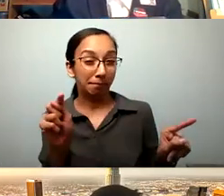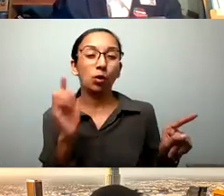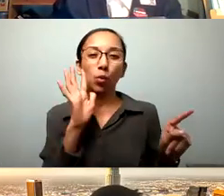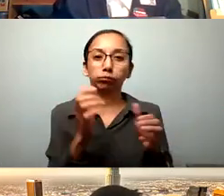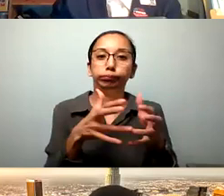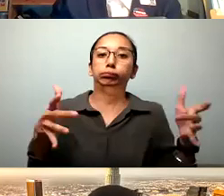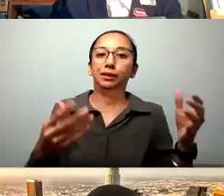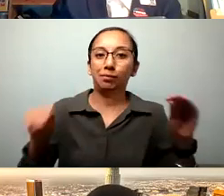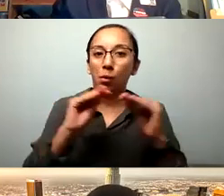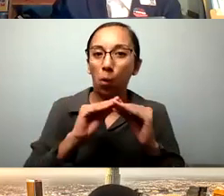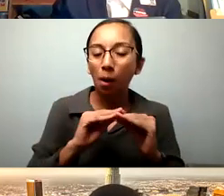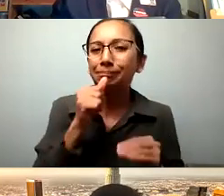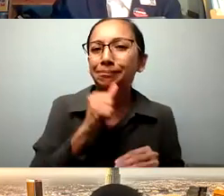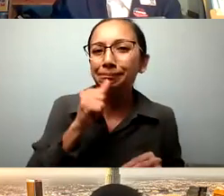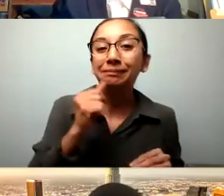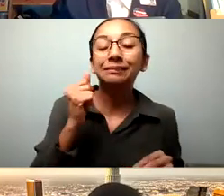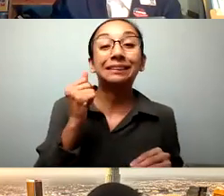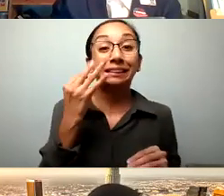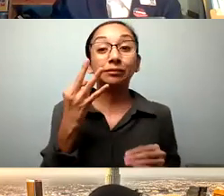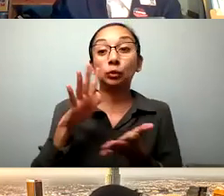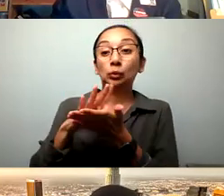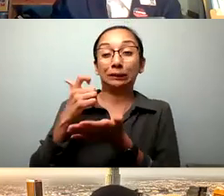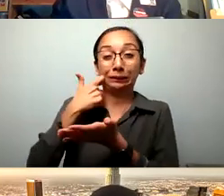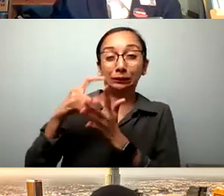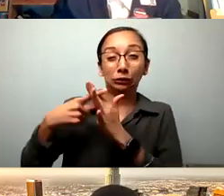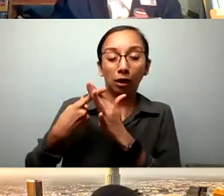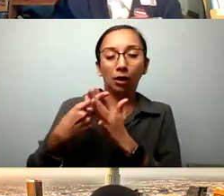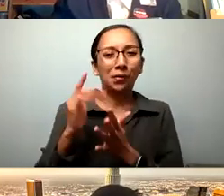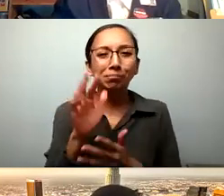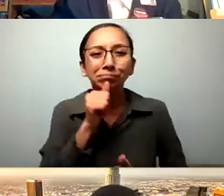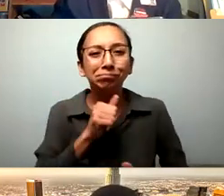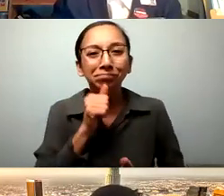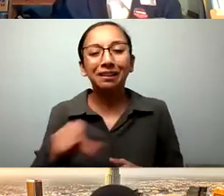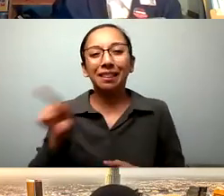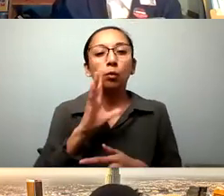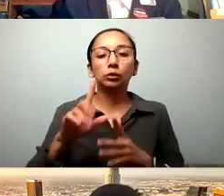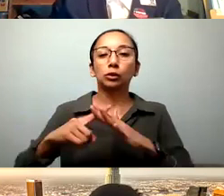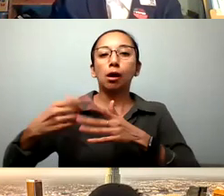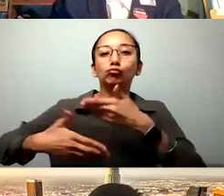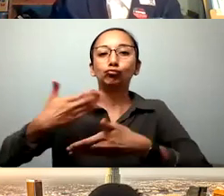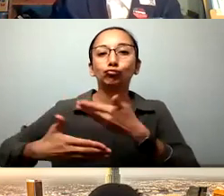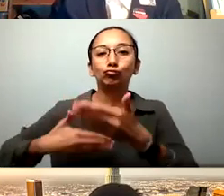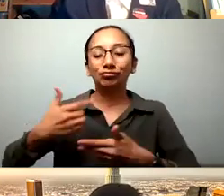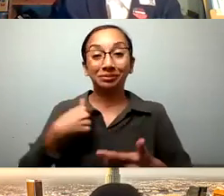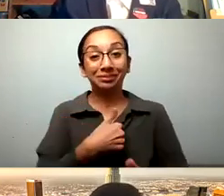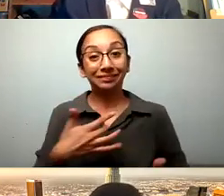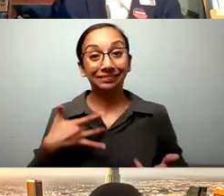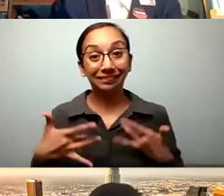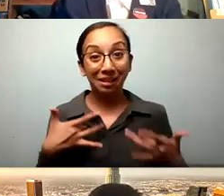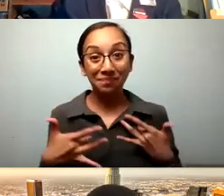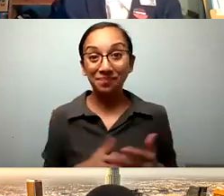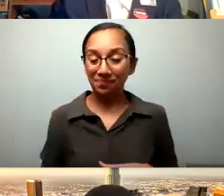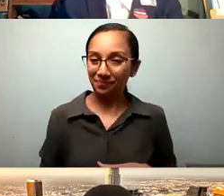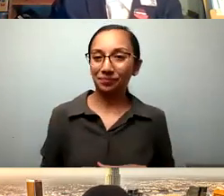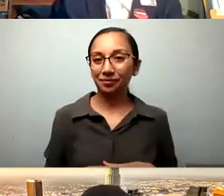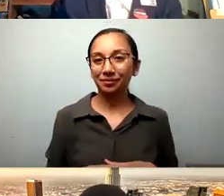your school if they're just getting that going. But we're excited about that. And I just want to get our